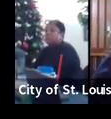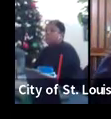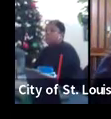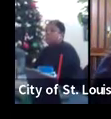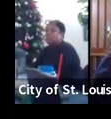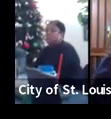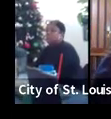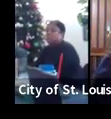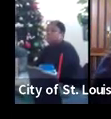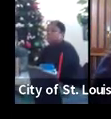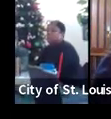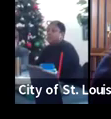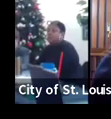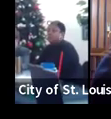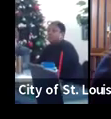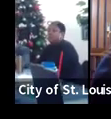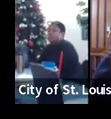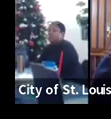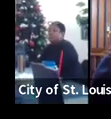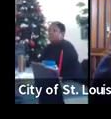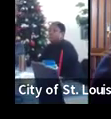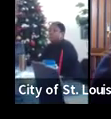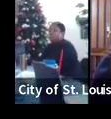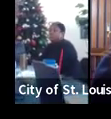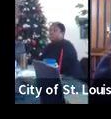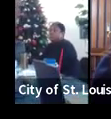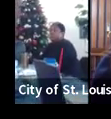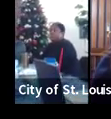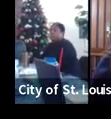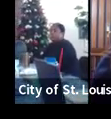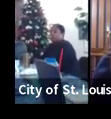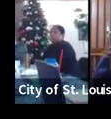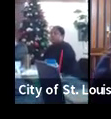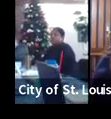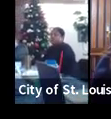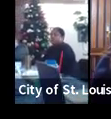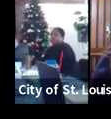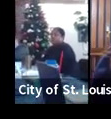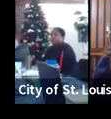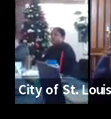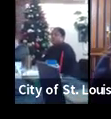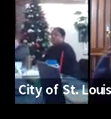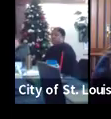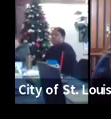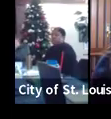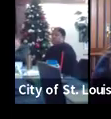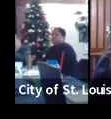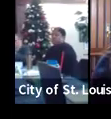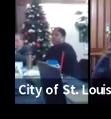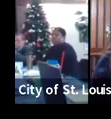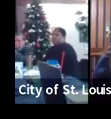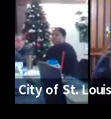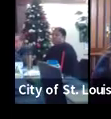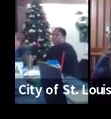projects. Everything from making sure the sidewalk, this one of the things are big, to everything